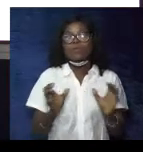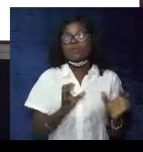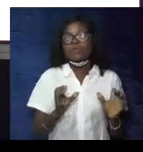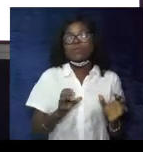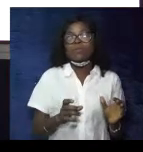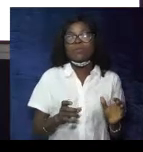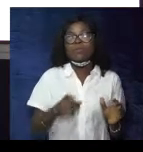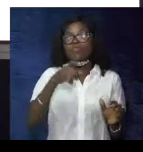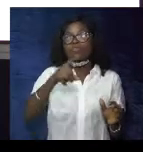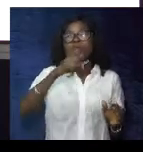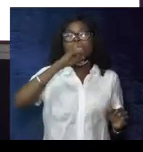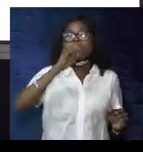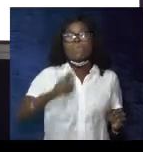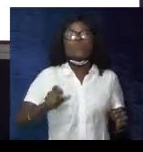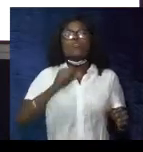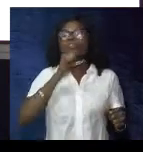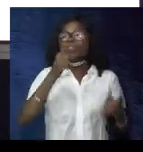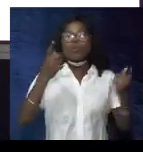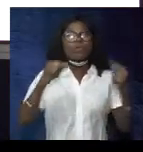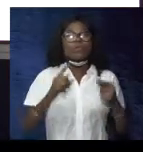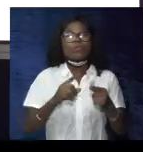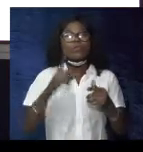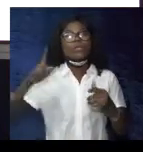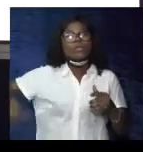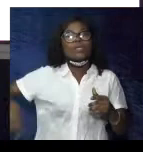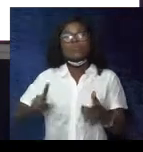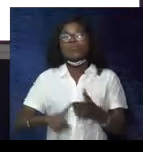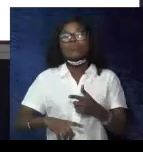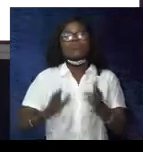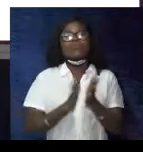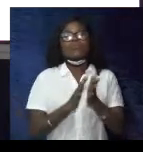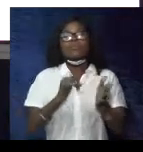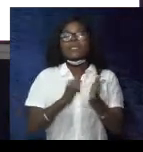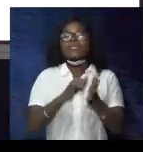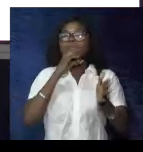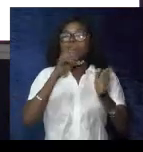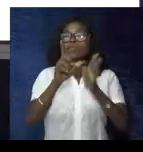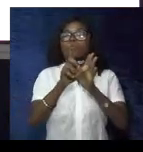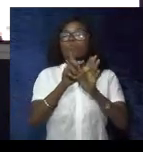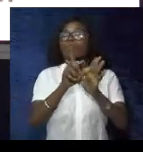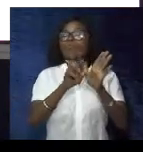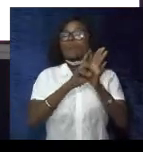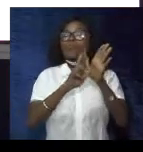done. You must not come late to school. That's a rule.